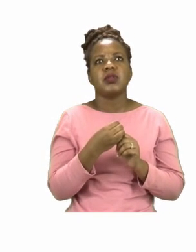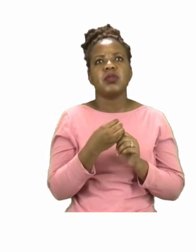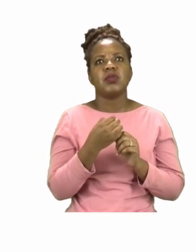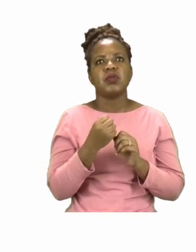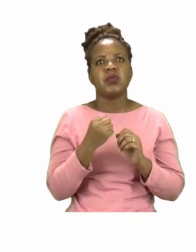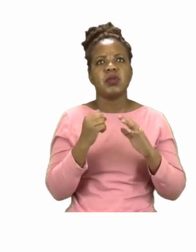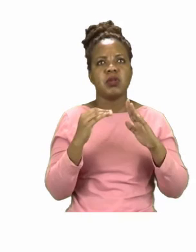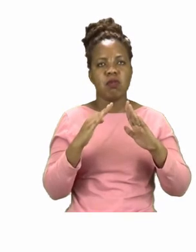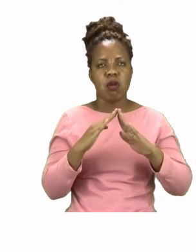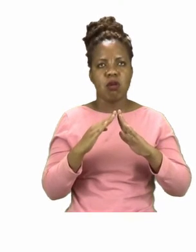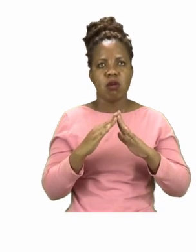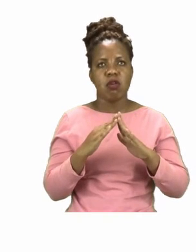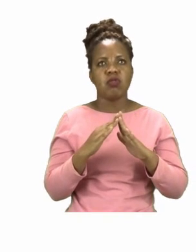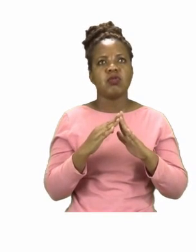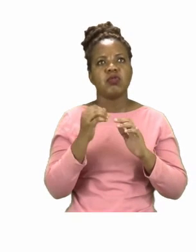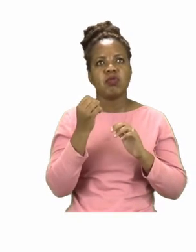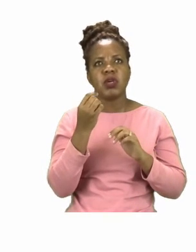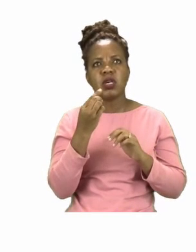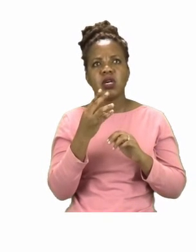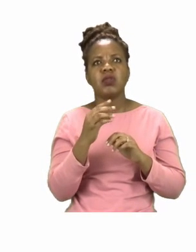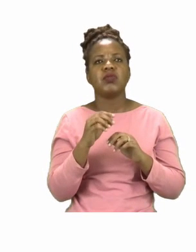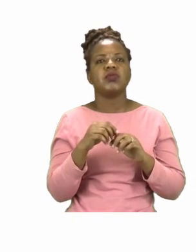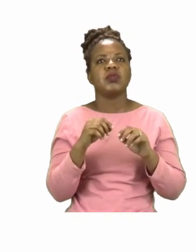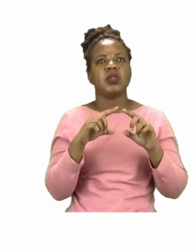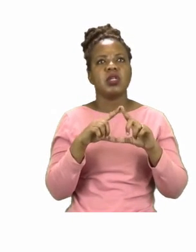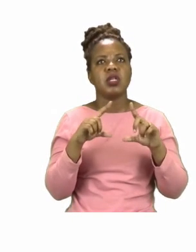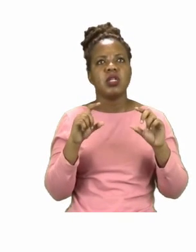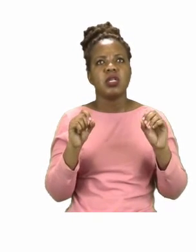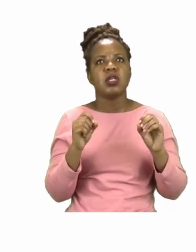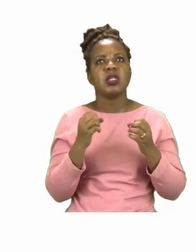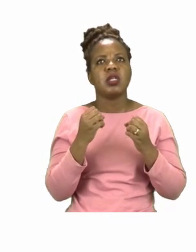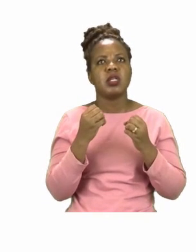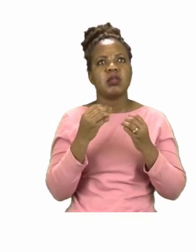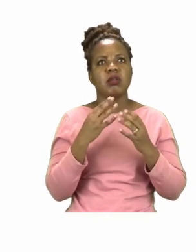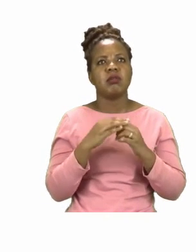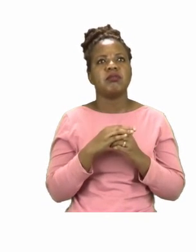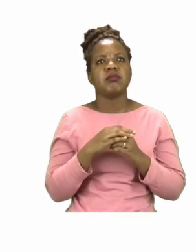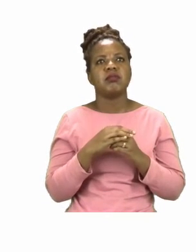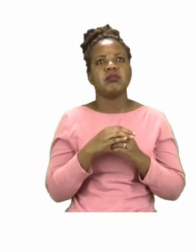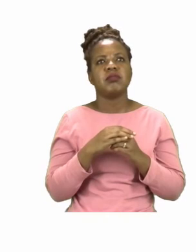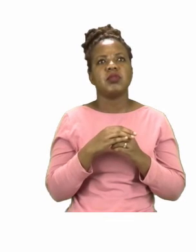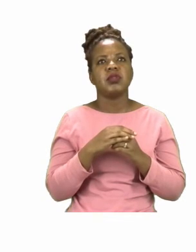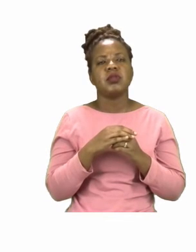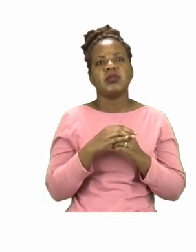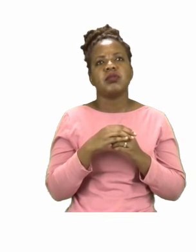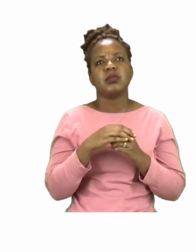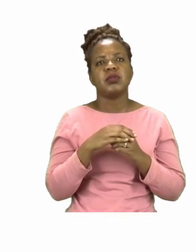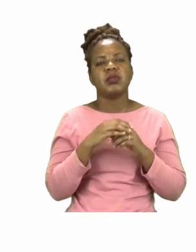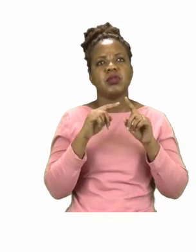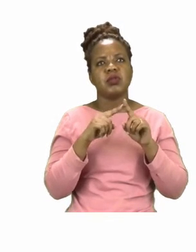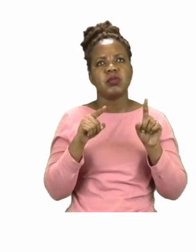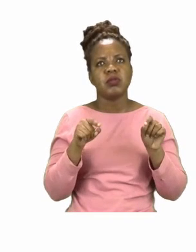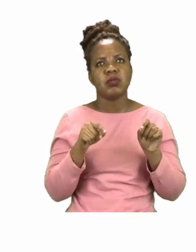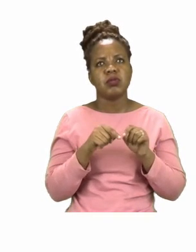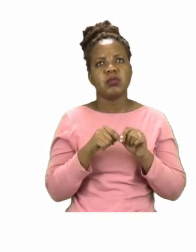and ovals. The right angles you can see and the pentagons you can see in the